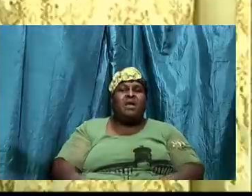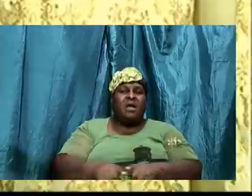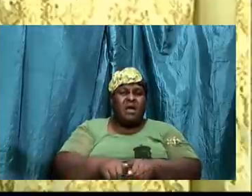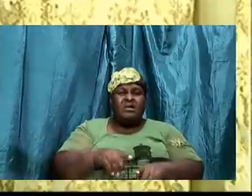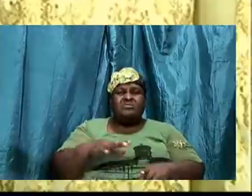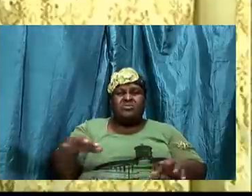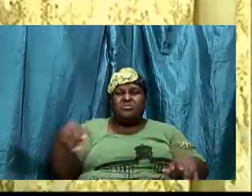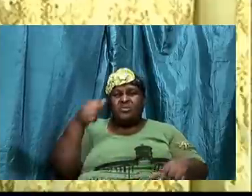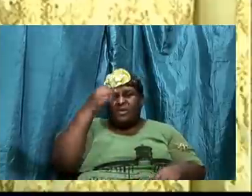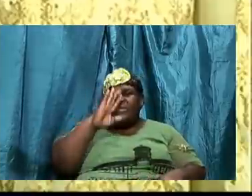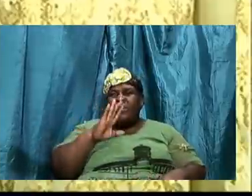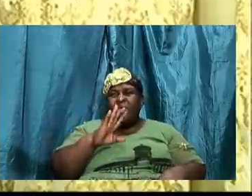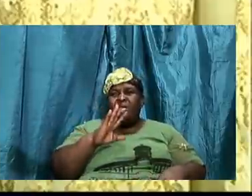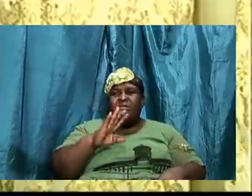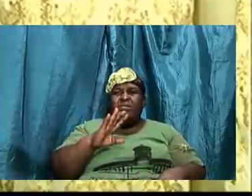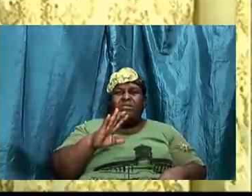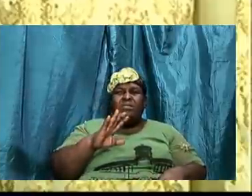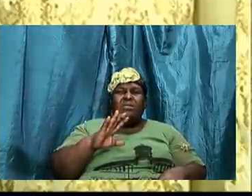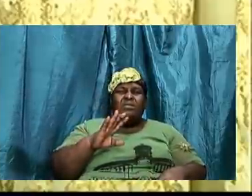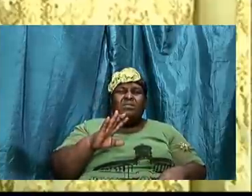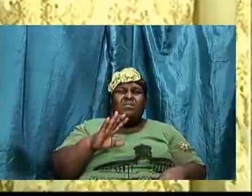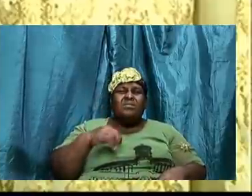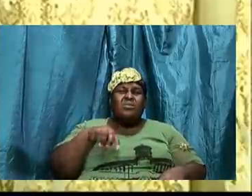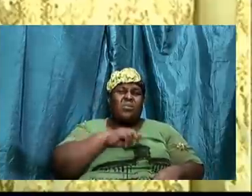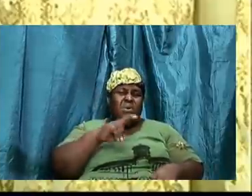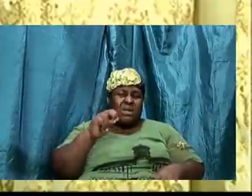lion operates.